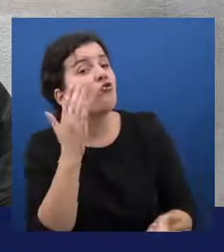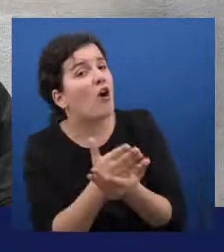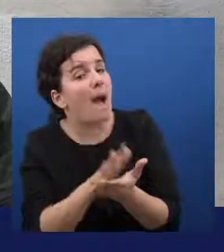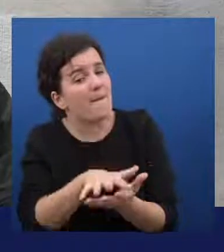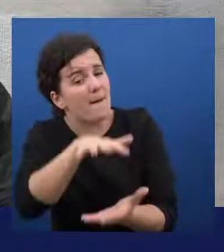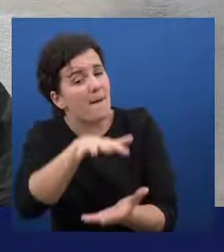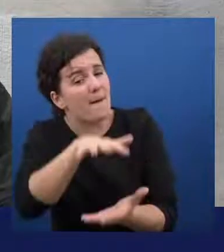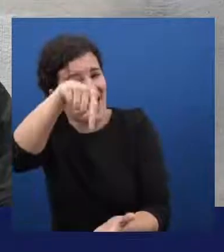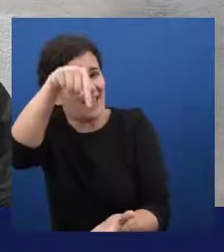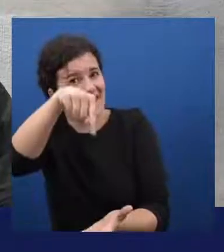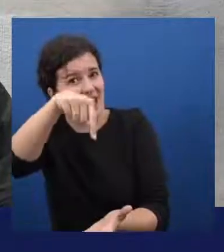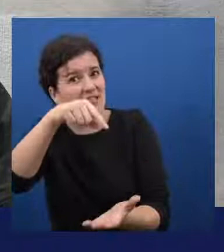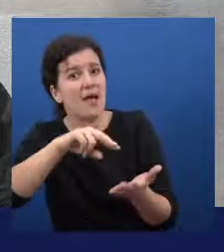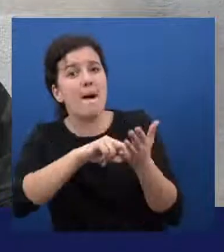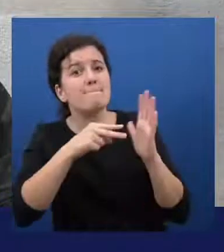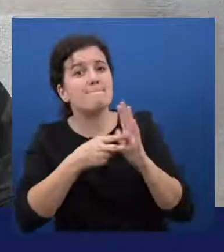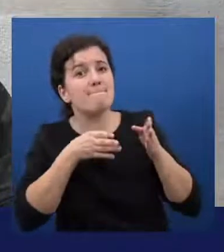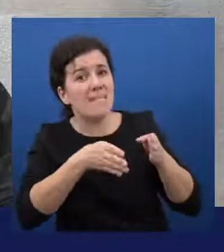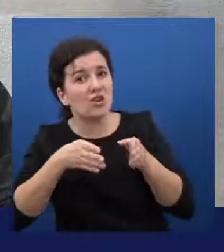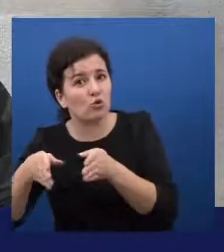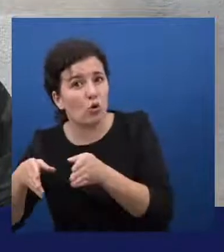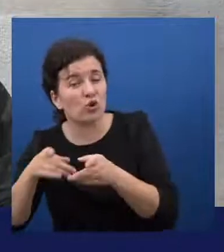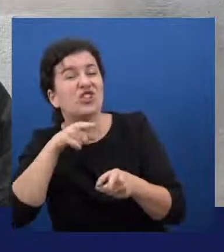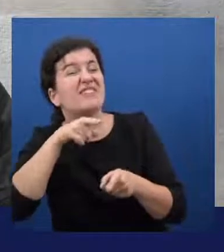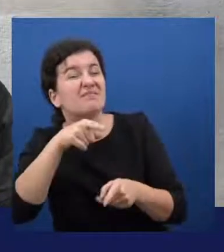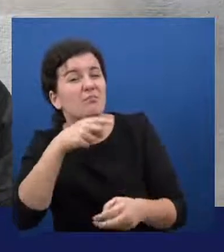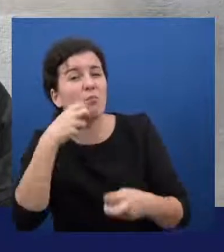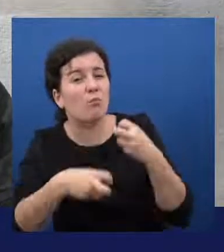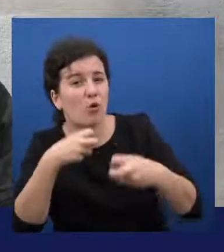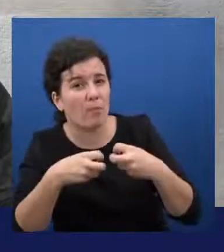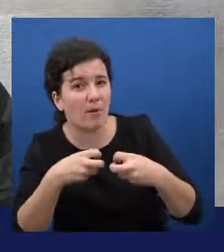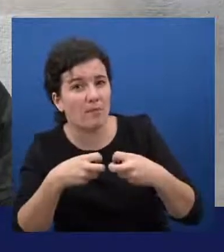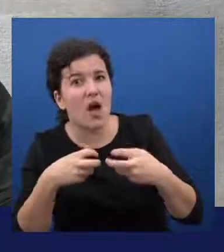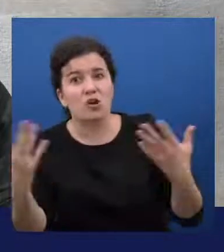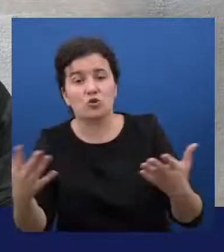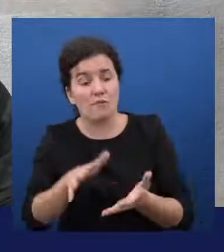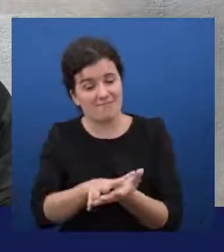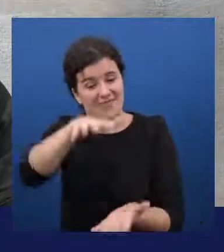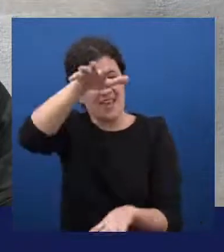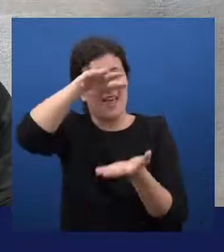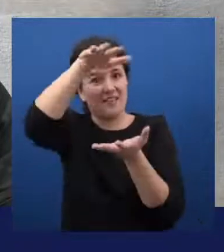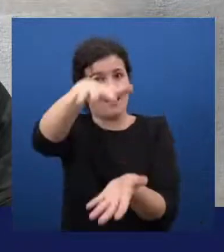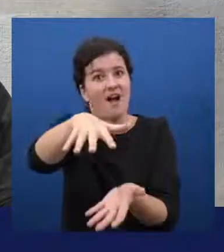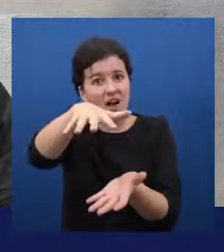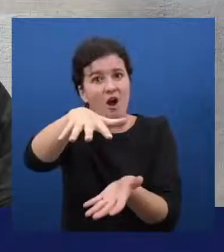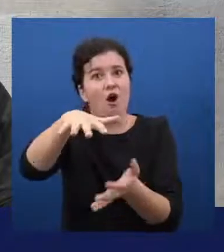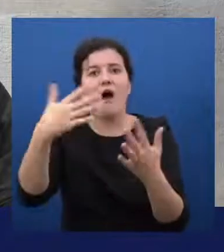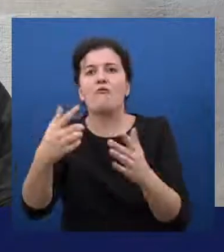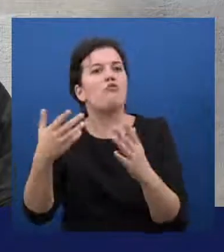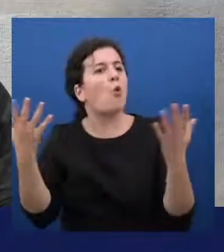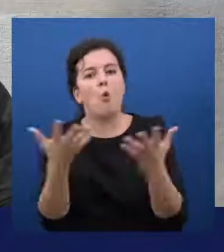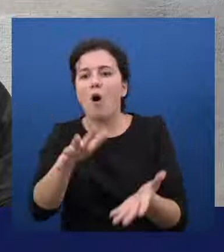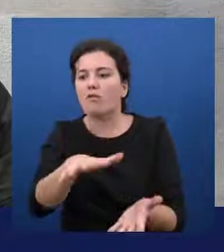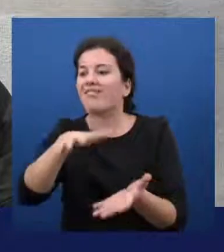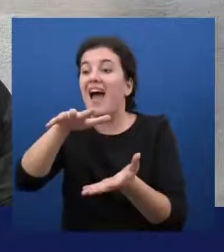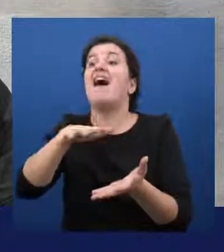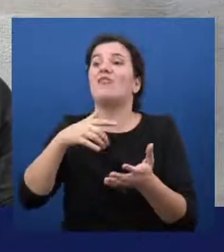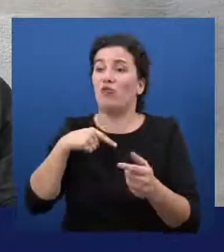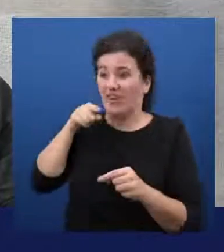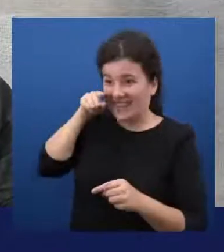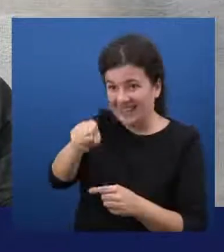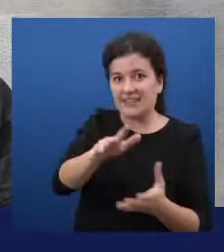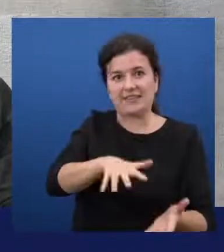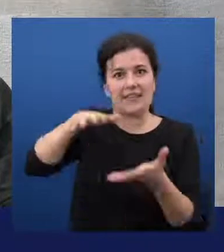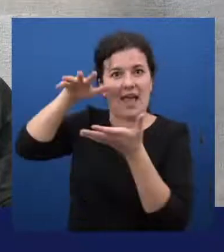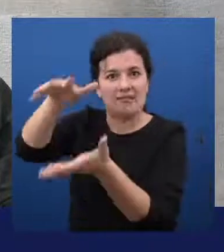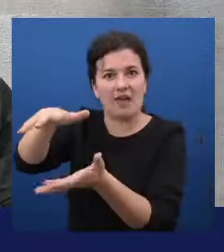you should use your data where you had the intent for. So you cannot just cross-use it without